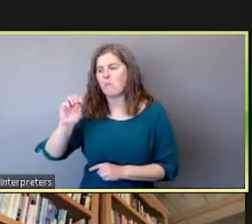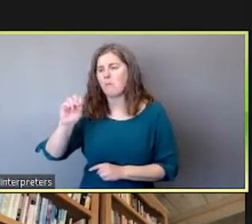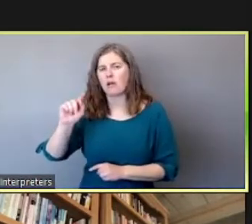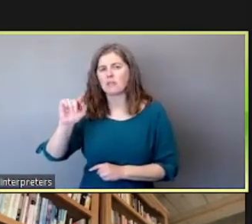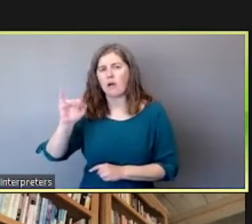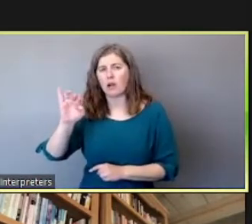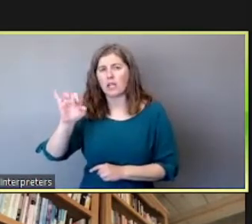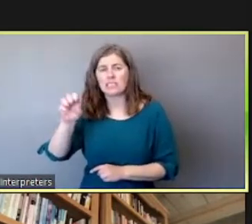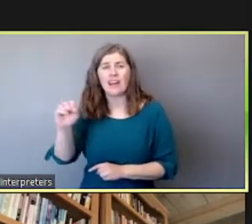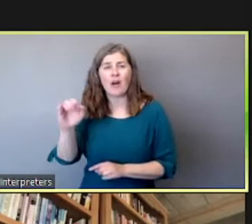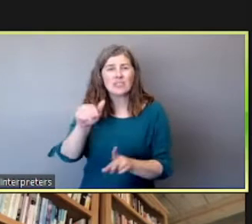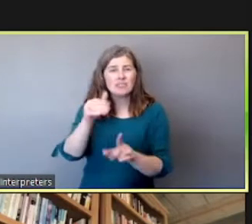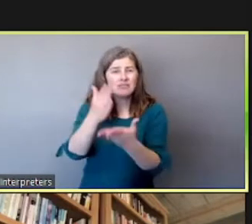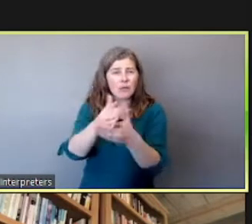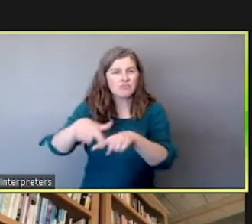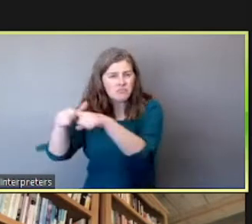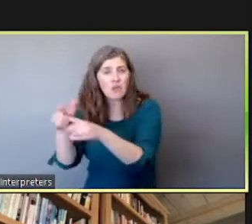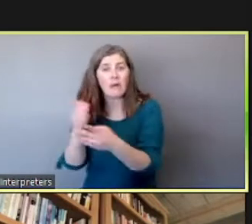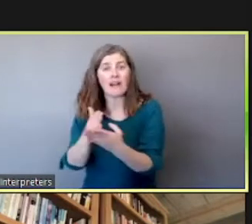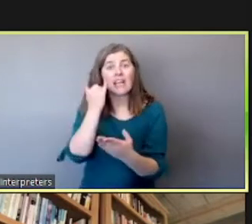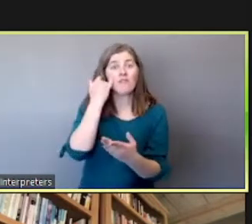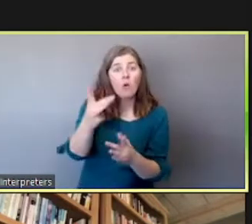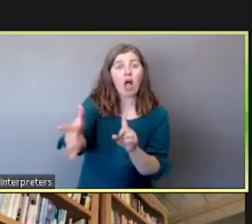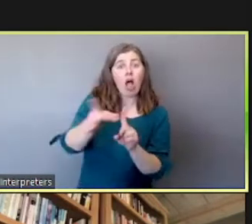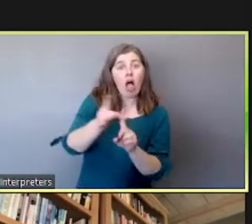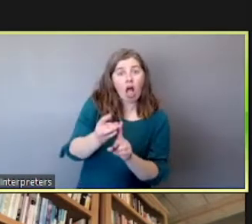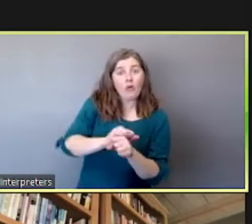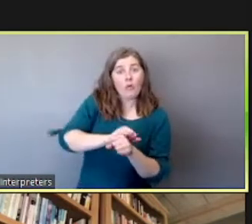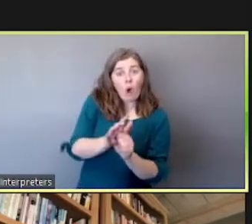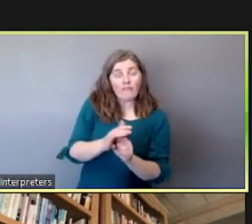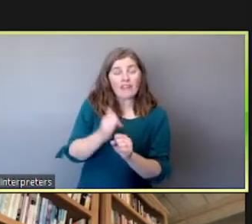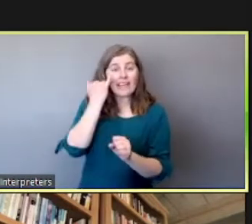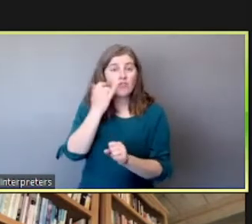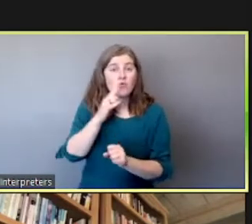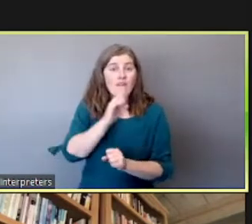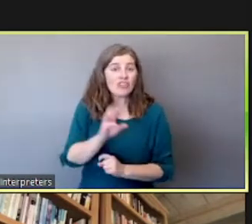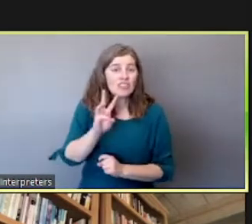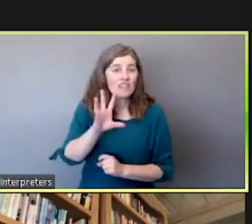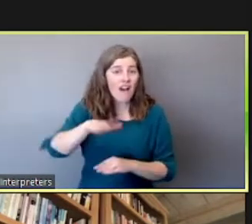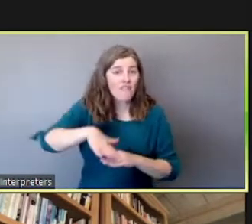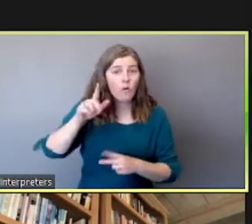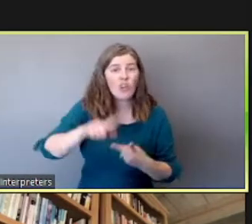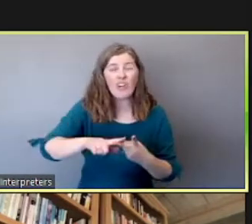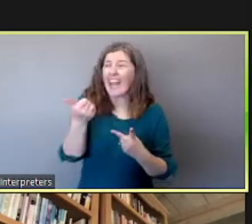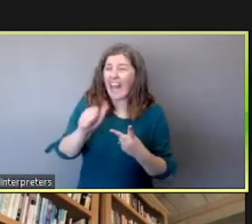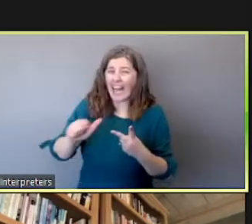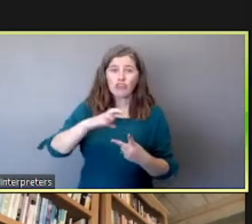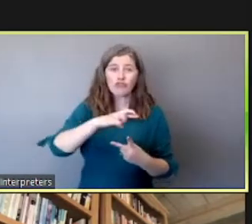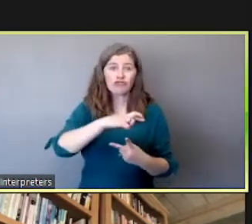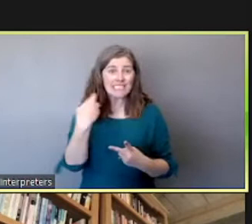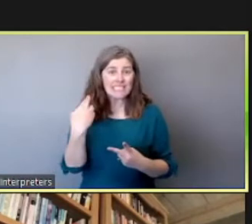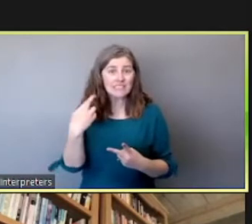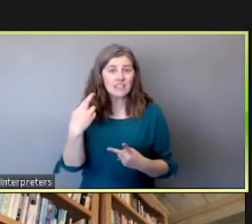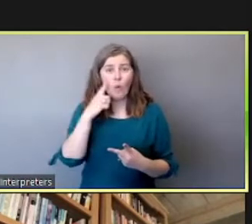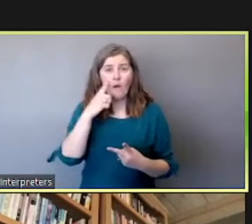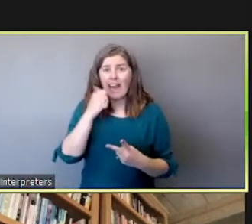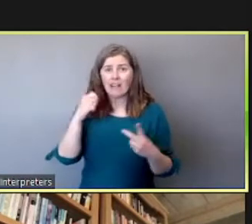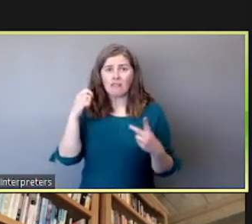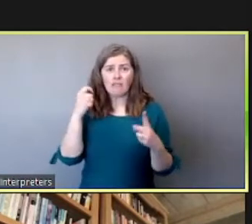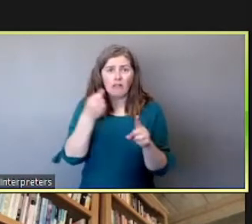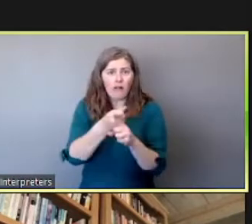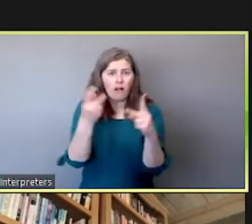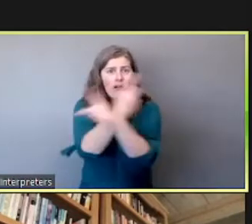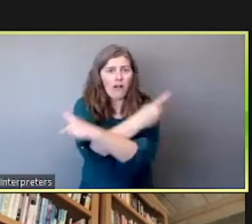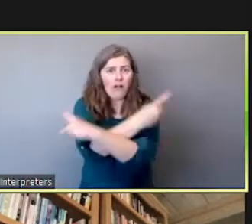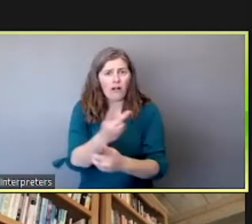get COVID and you are over 65 or you have any risk factors at all for complications of COVID